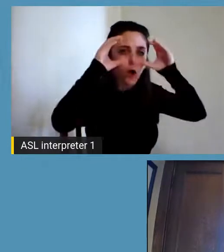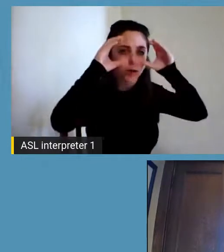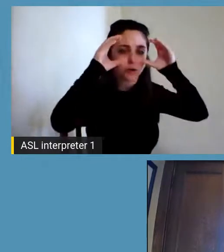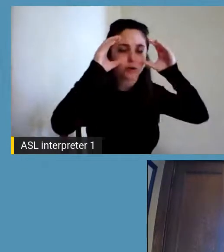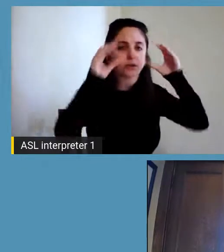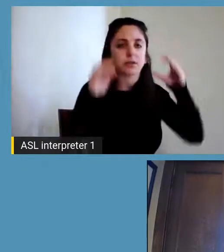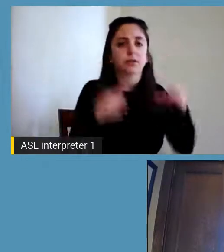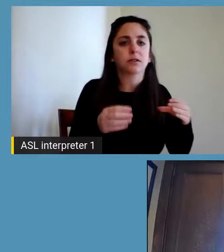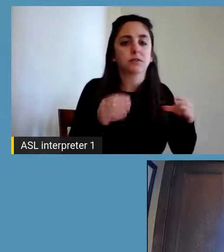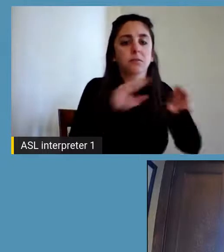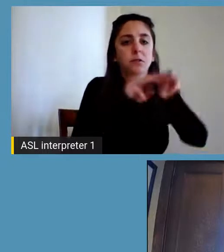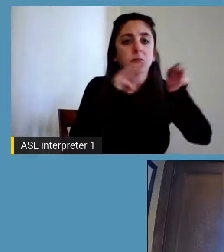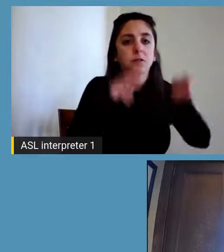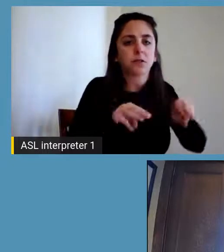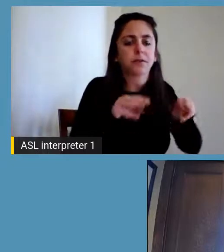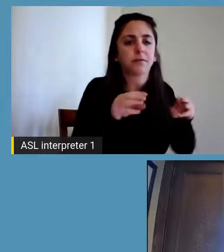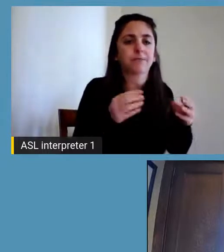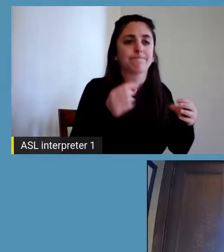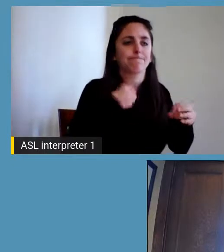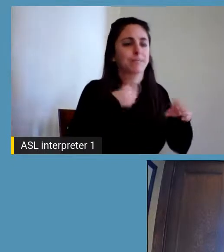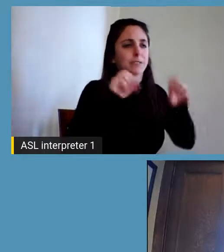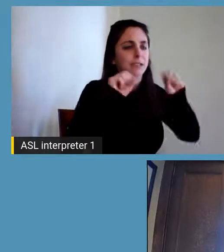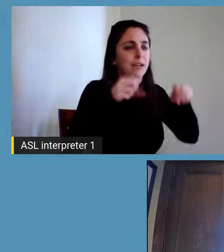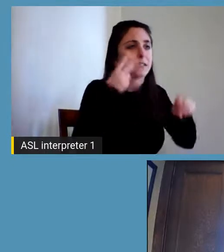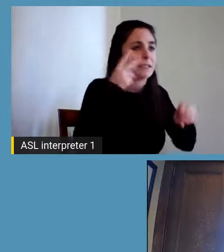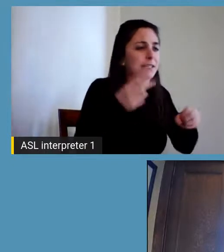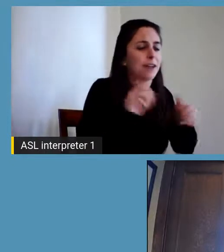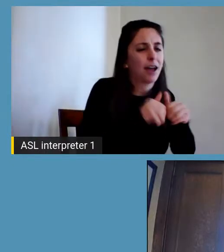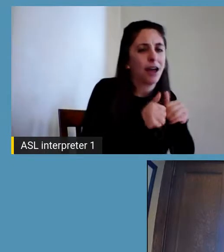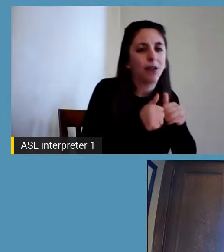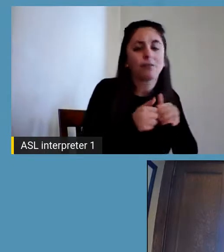Again, email me directly.